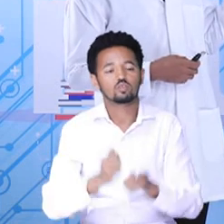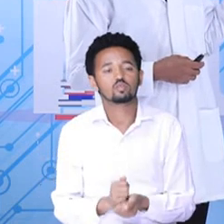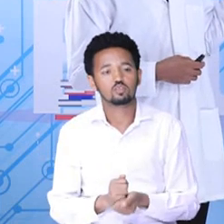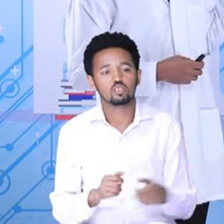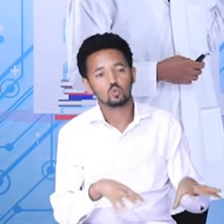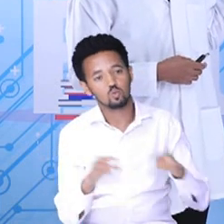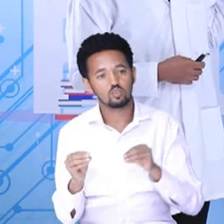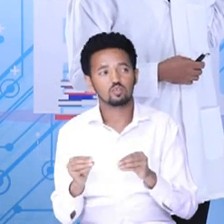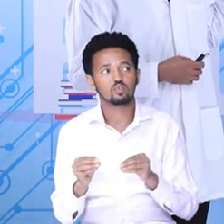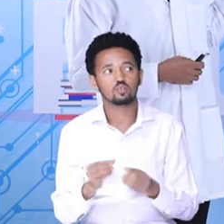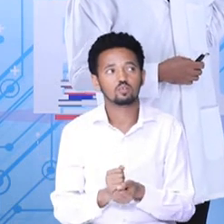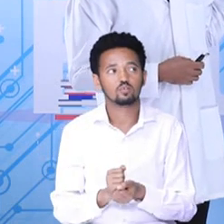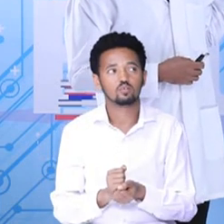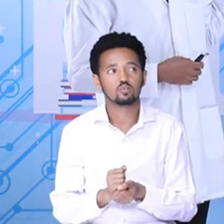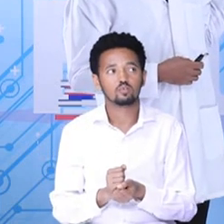Students,